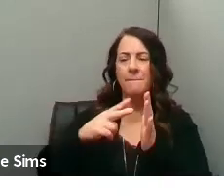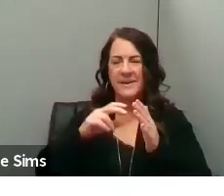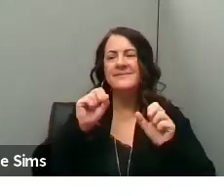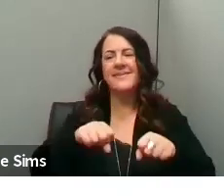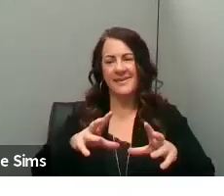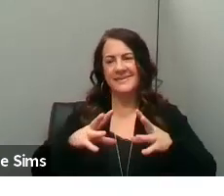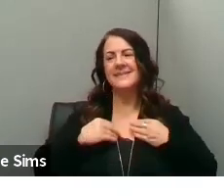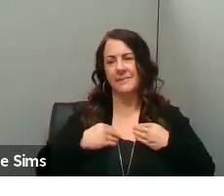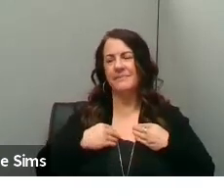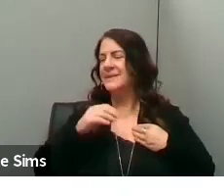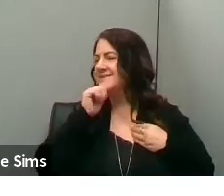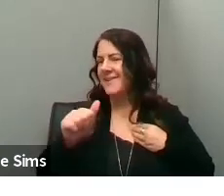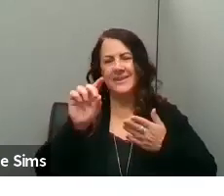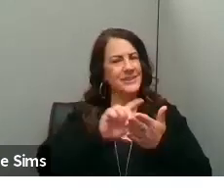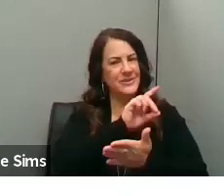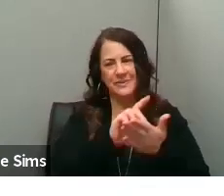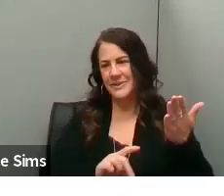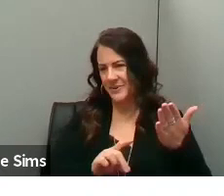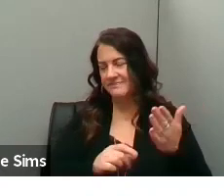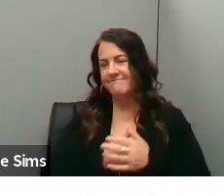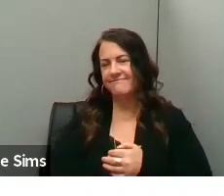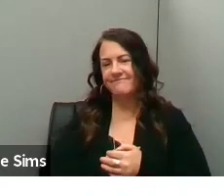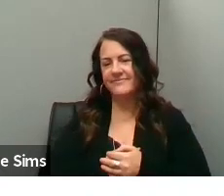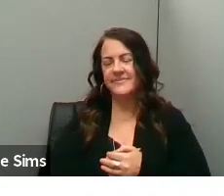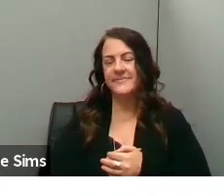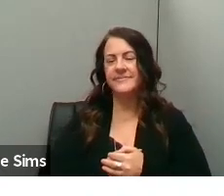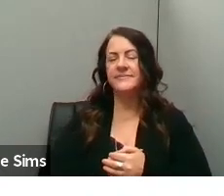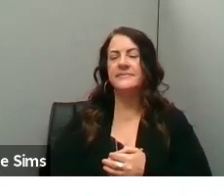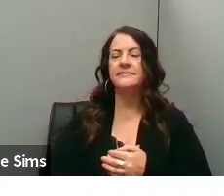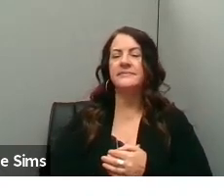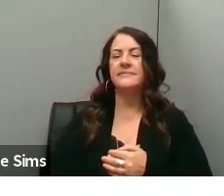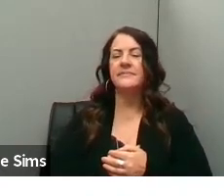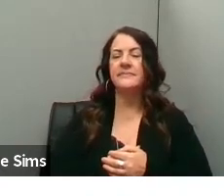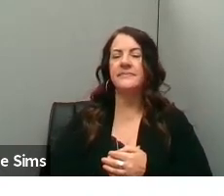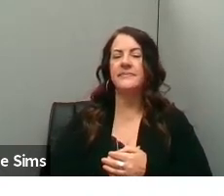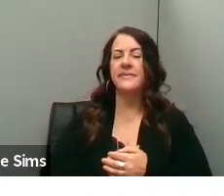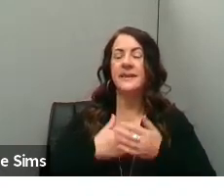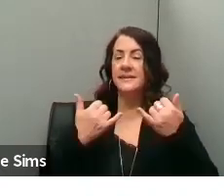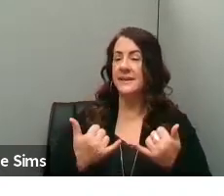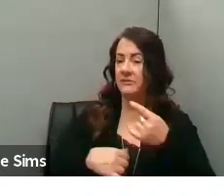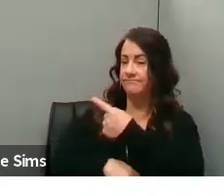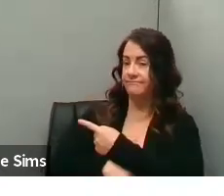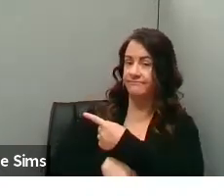acceptable during these circumstances. Next slide, please.